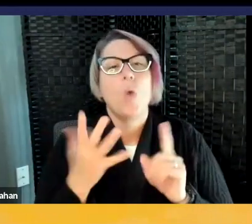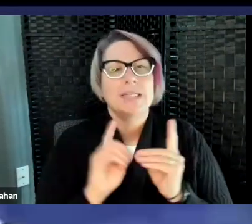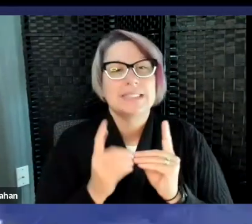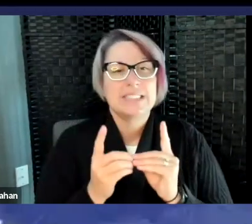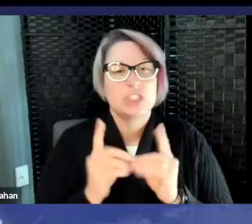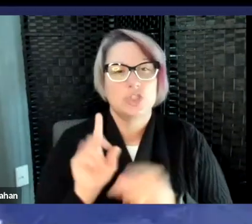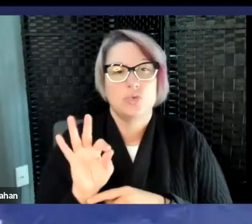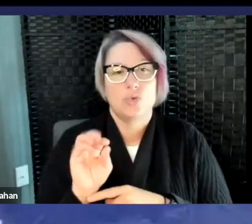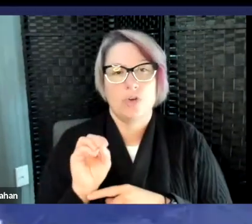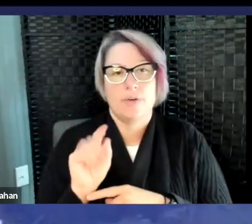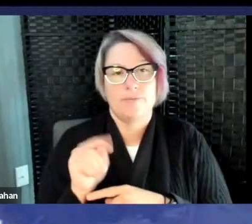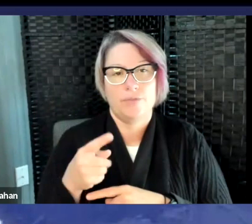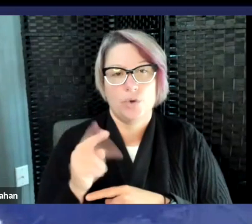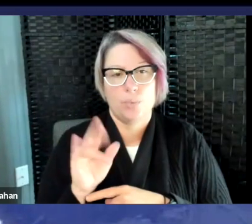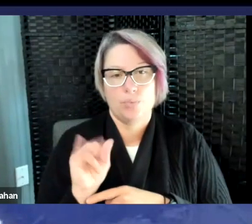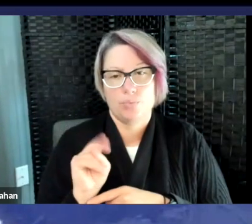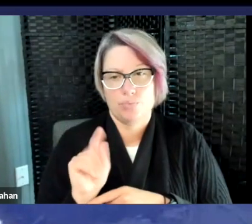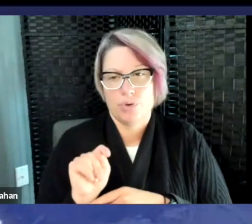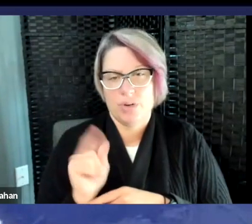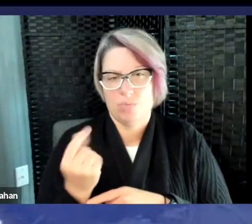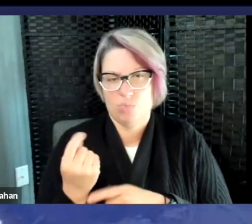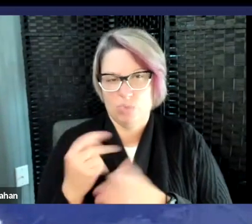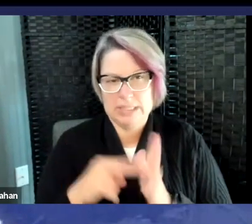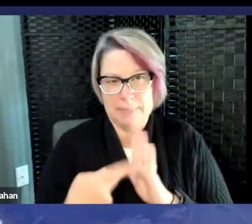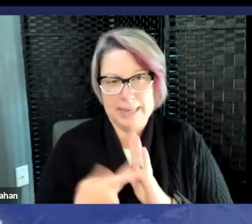do you guys think a digital footprint is?